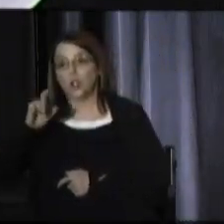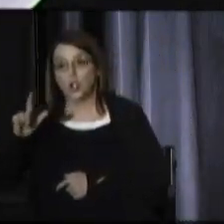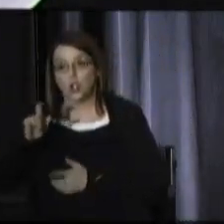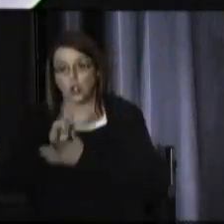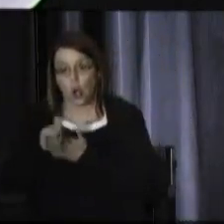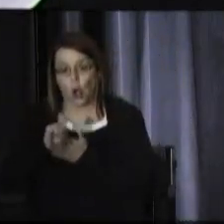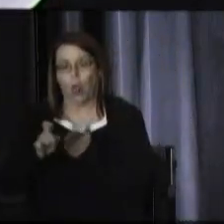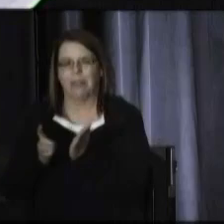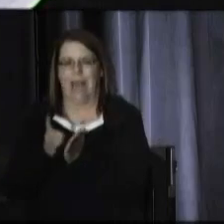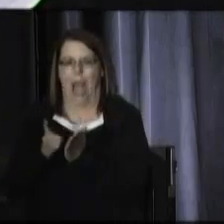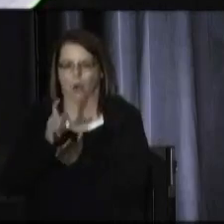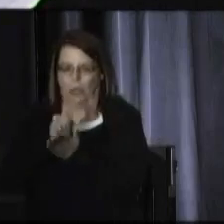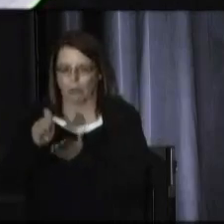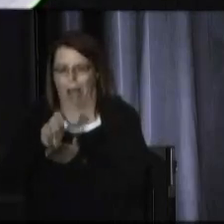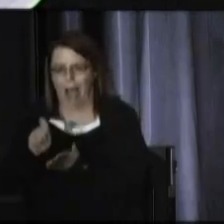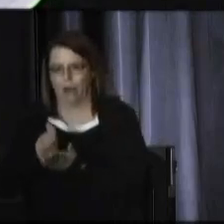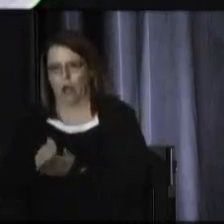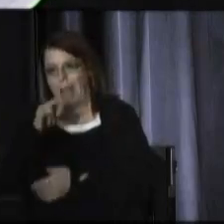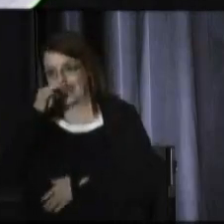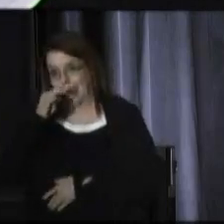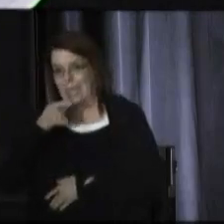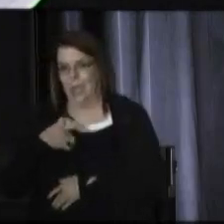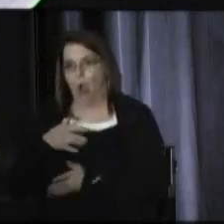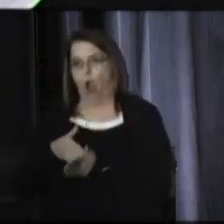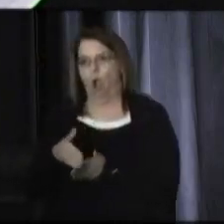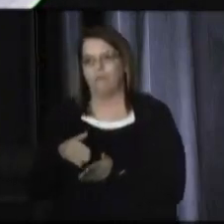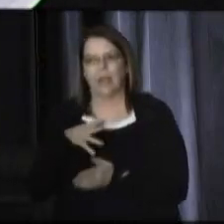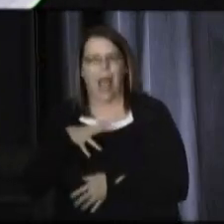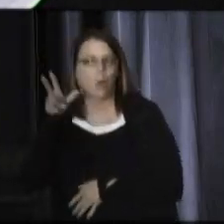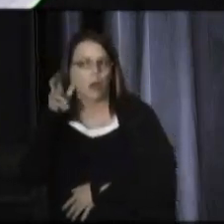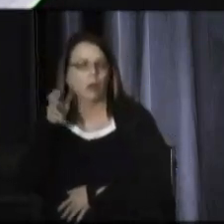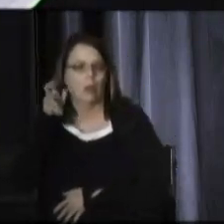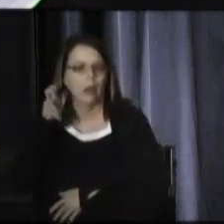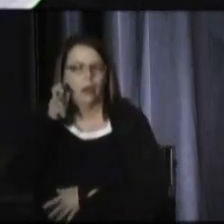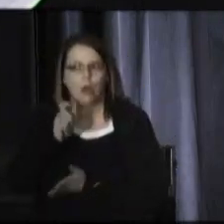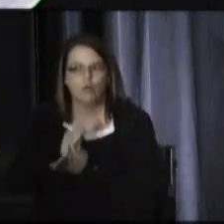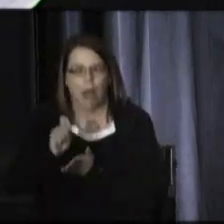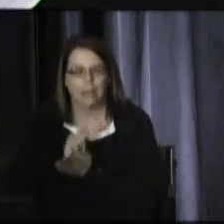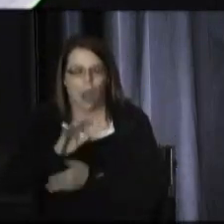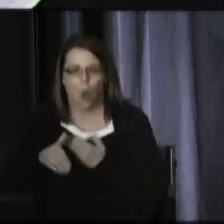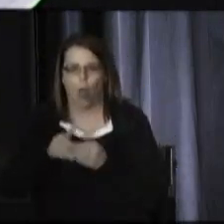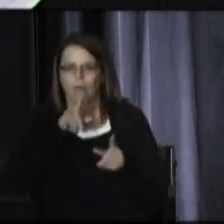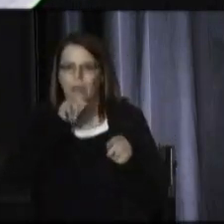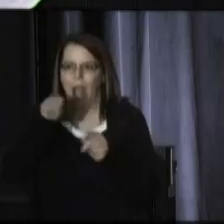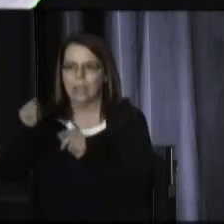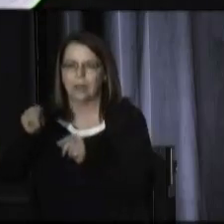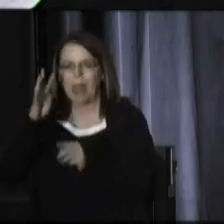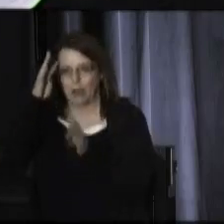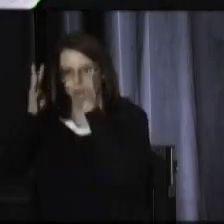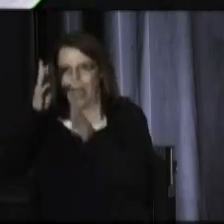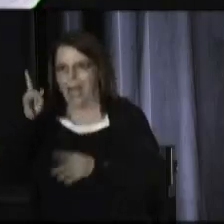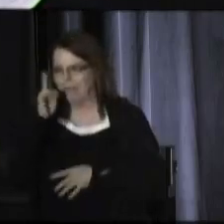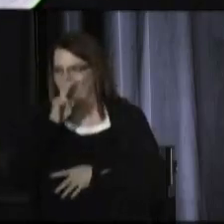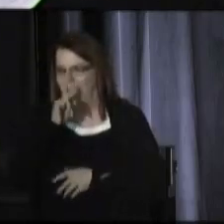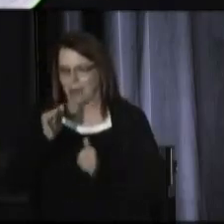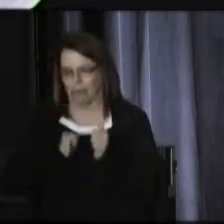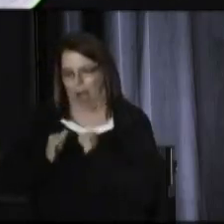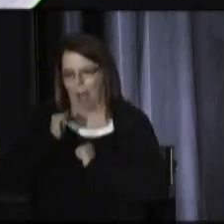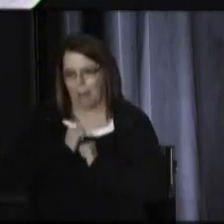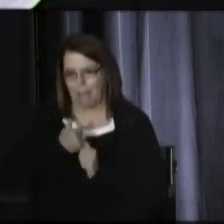They reach inside and take the boxes of shoes and old shirts, the third hand scratched